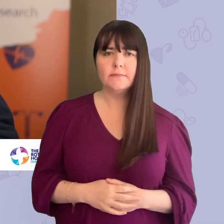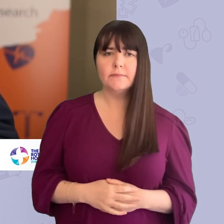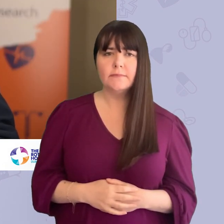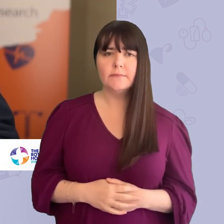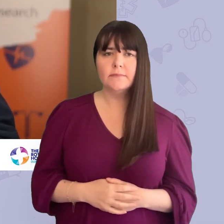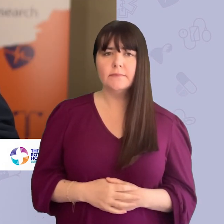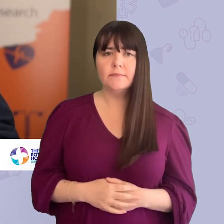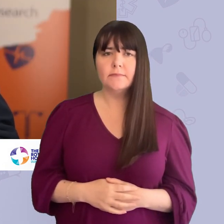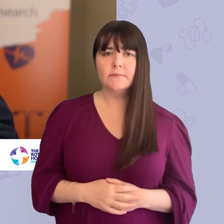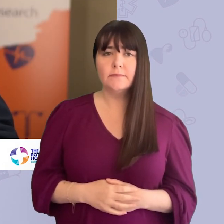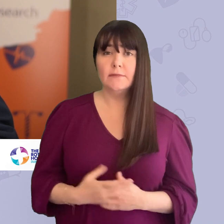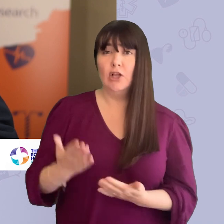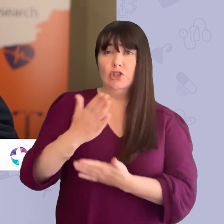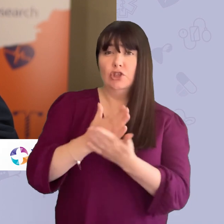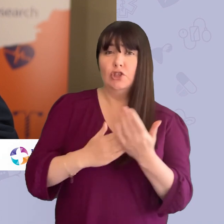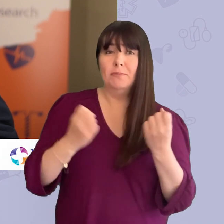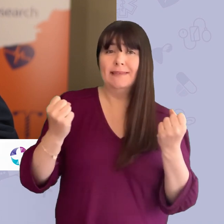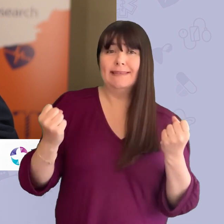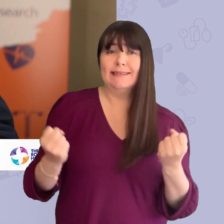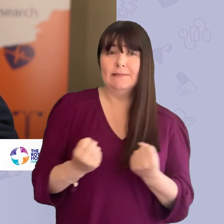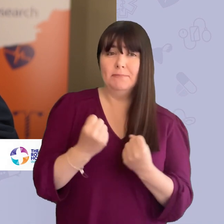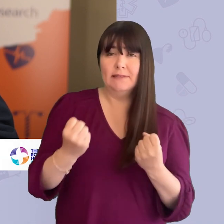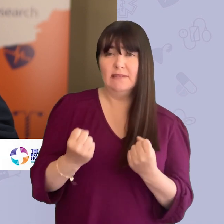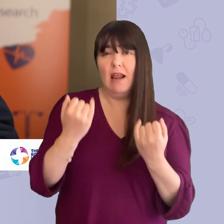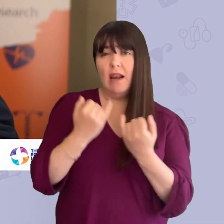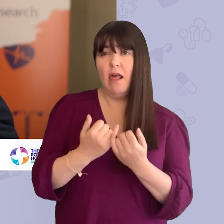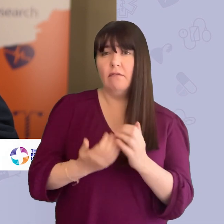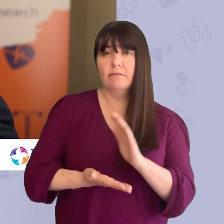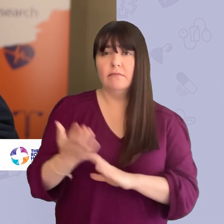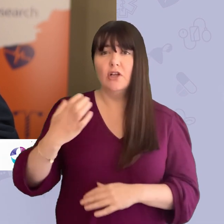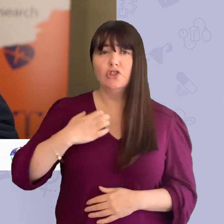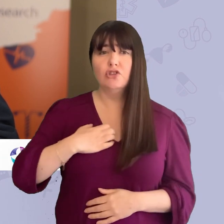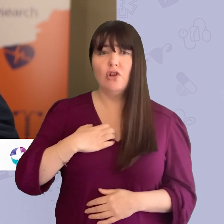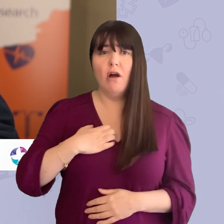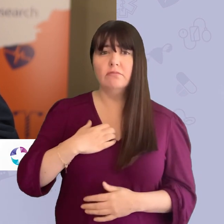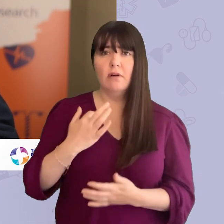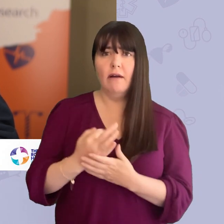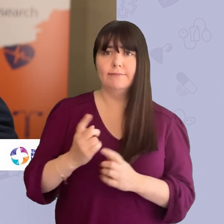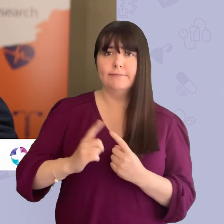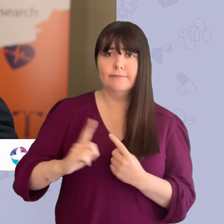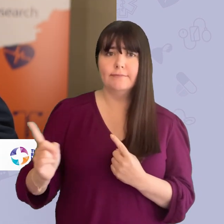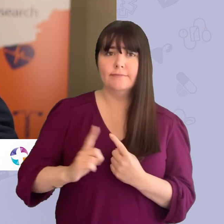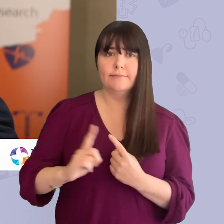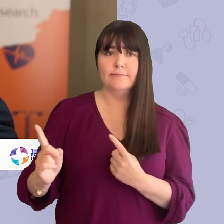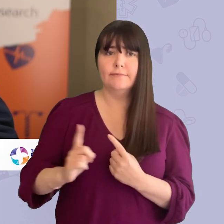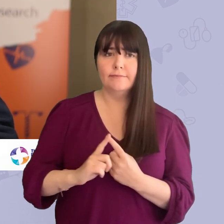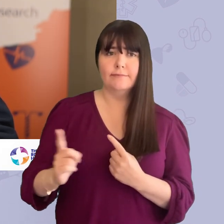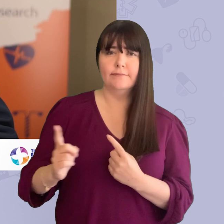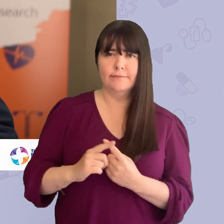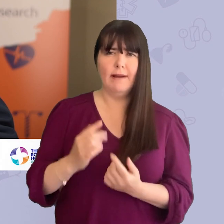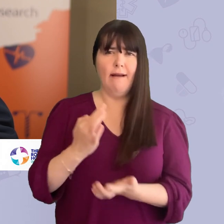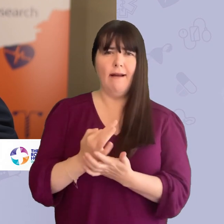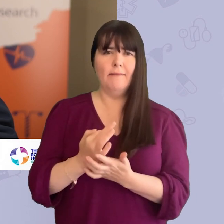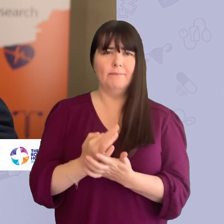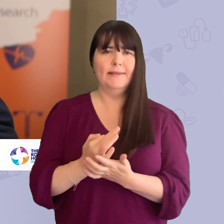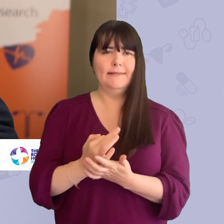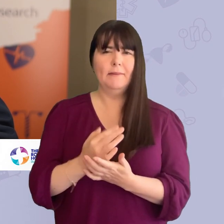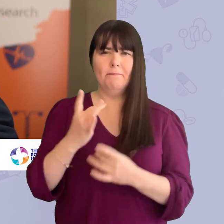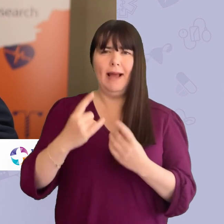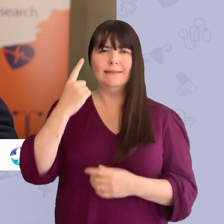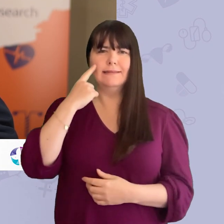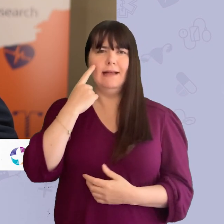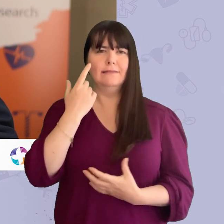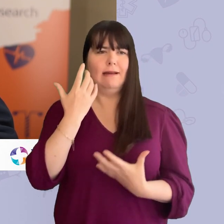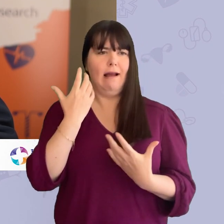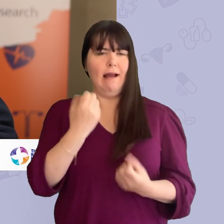Because some of the symptoms, such as going to the bathroom very often, are common, it probably makes sense to wait until there's